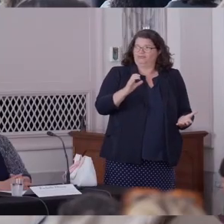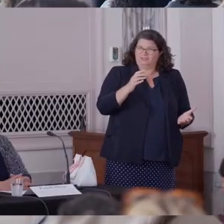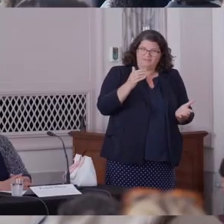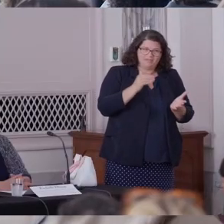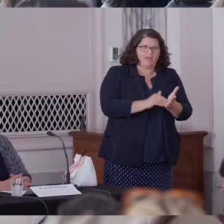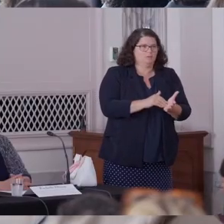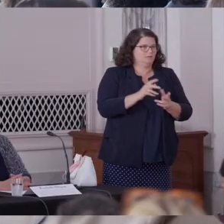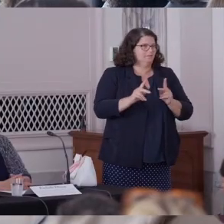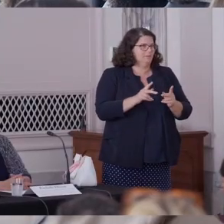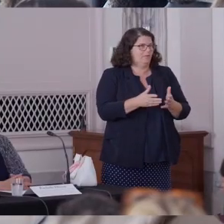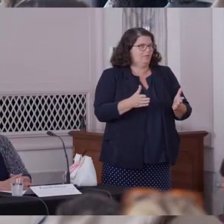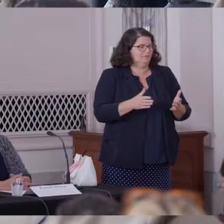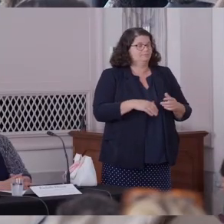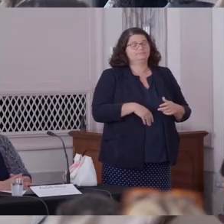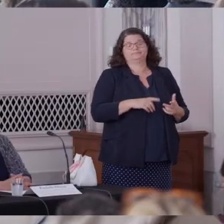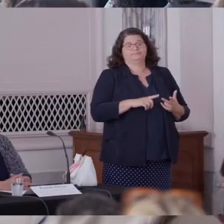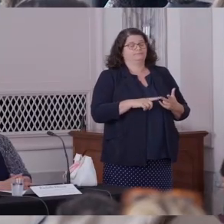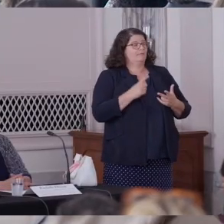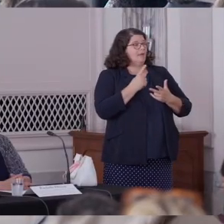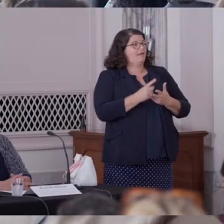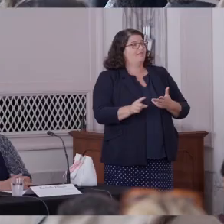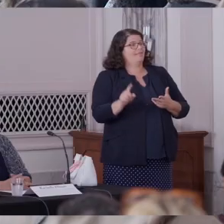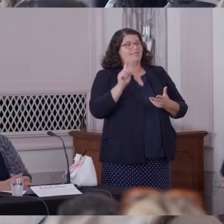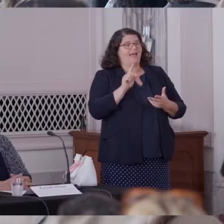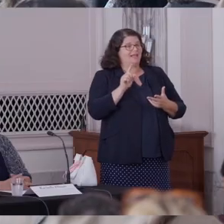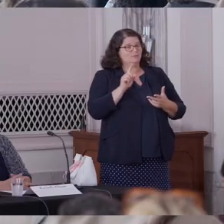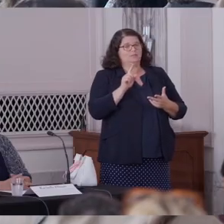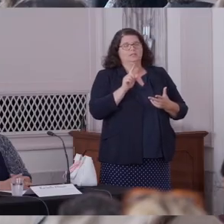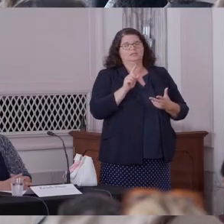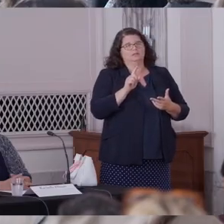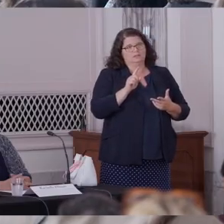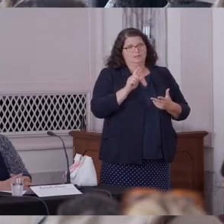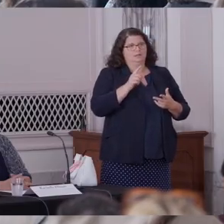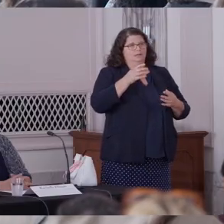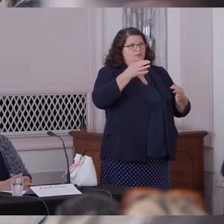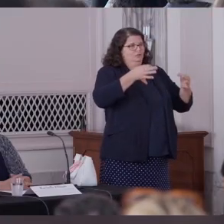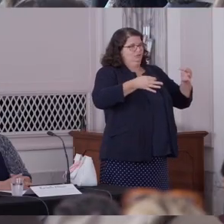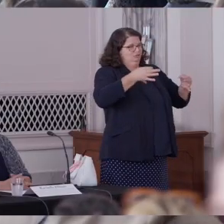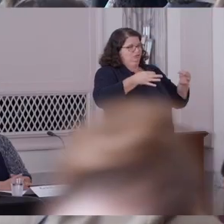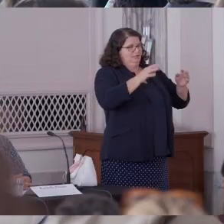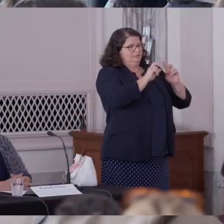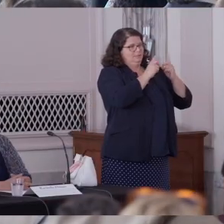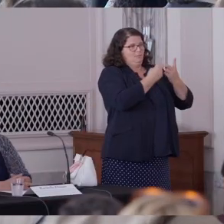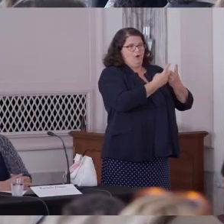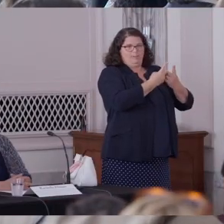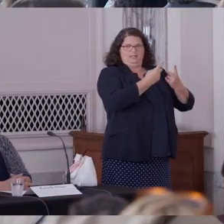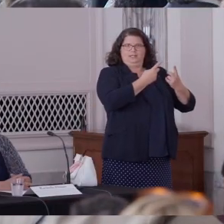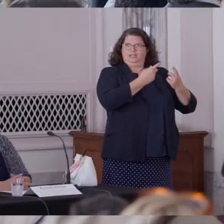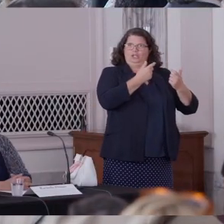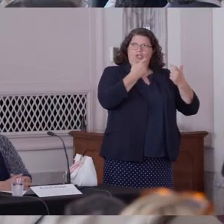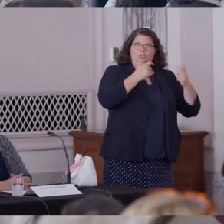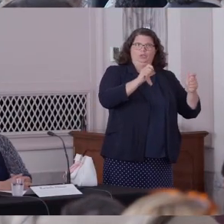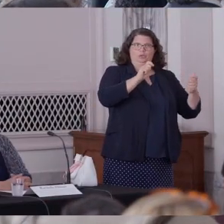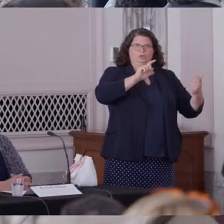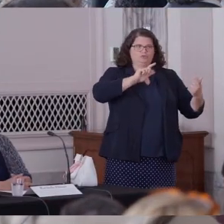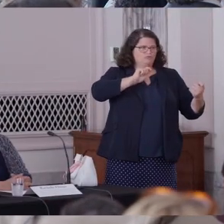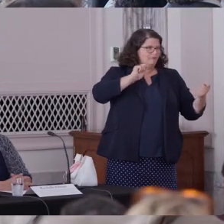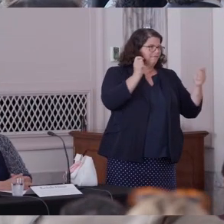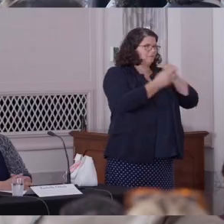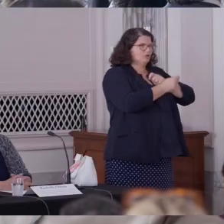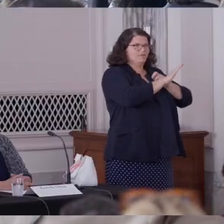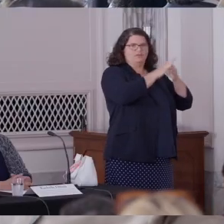And just last week, a massive reversal from the Justice Department, which has been the lead enforcer of